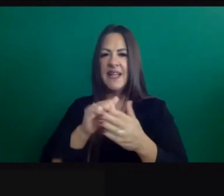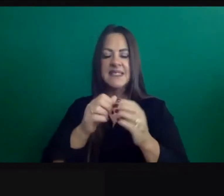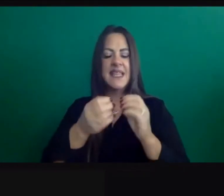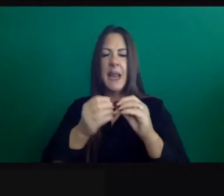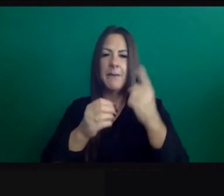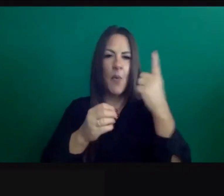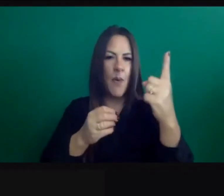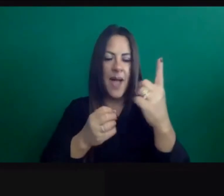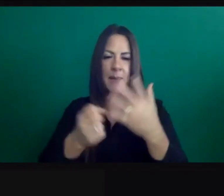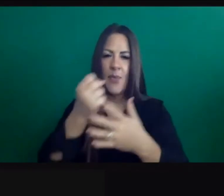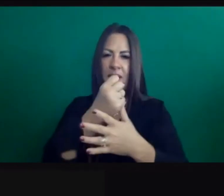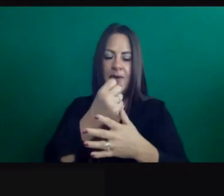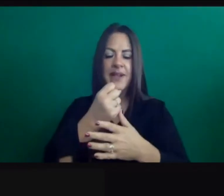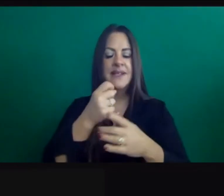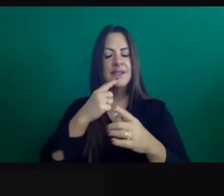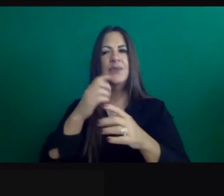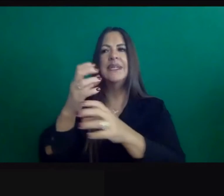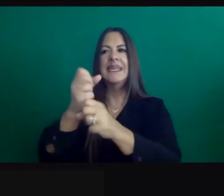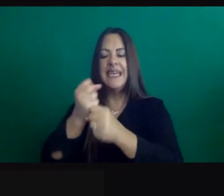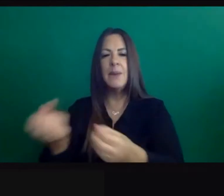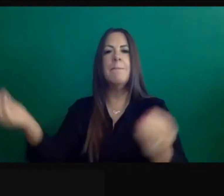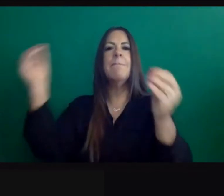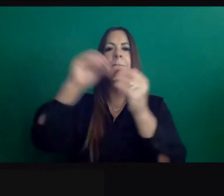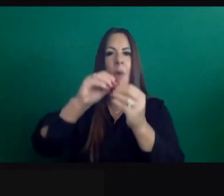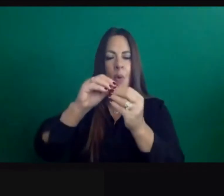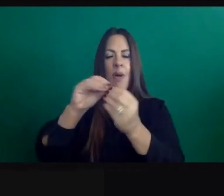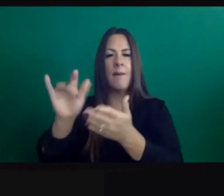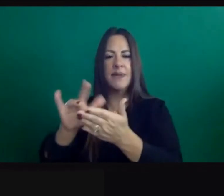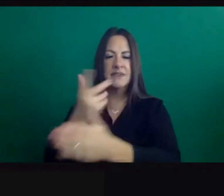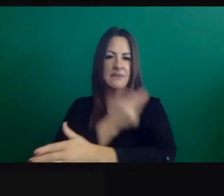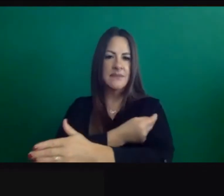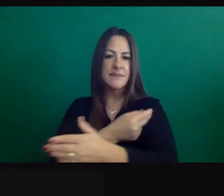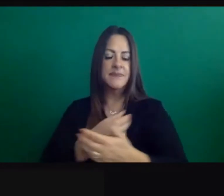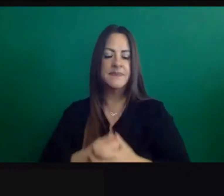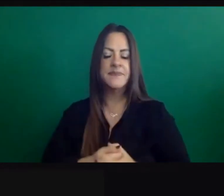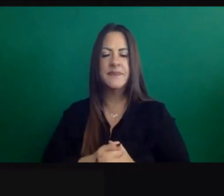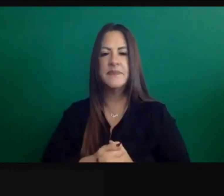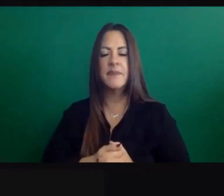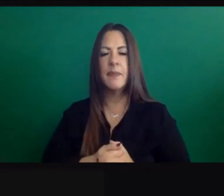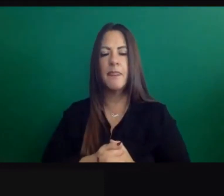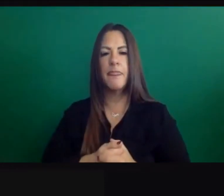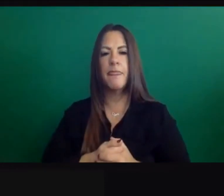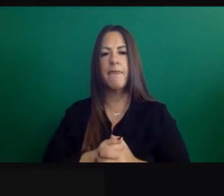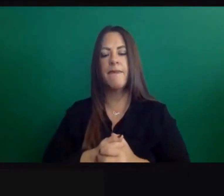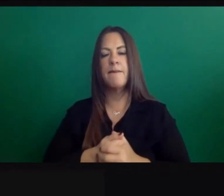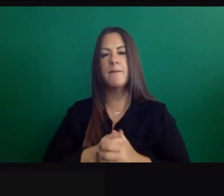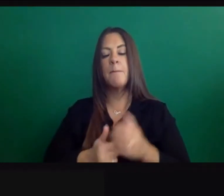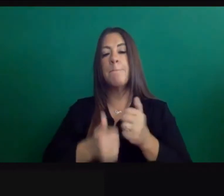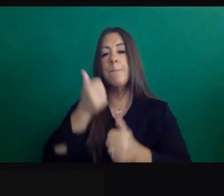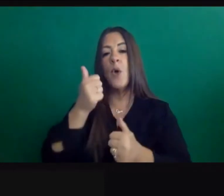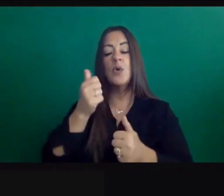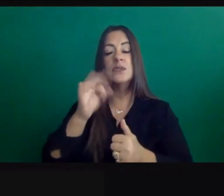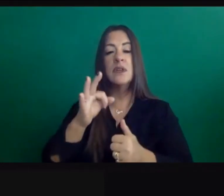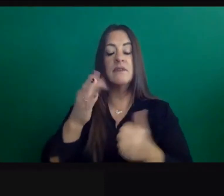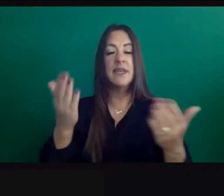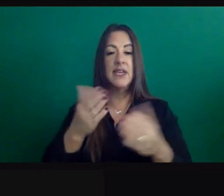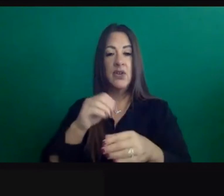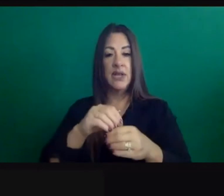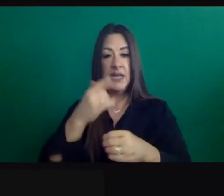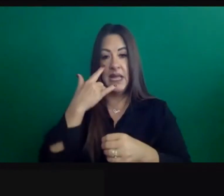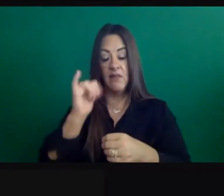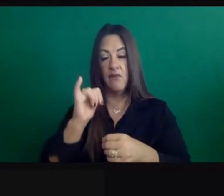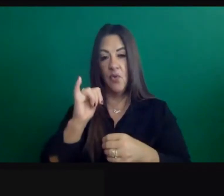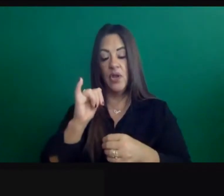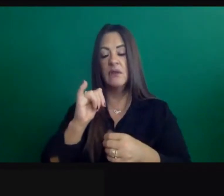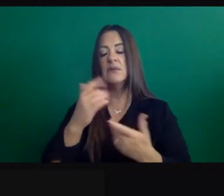also say that you'll have tracked that we have opted in throughout most of the state to the federal